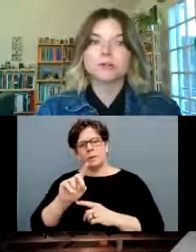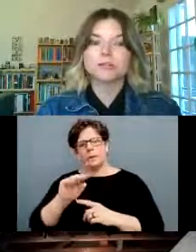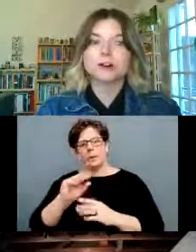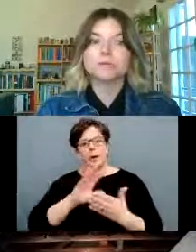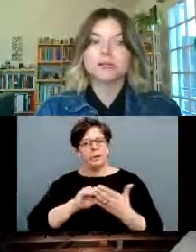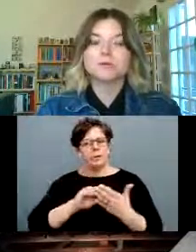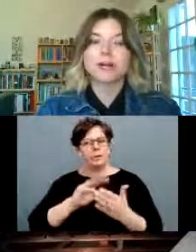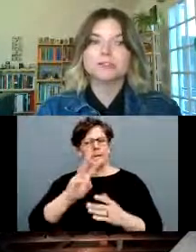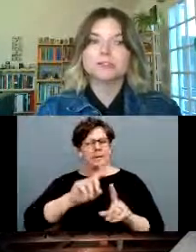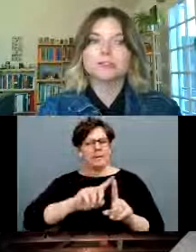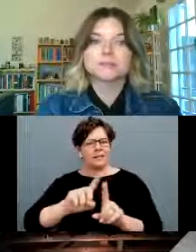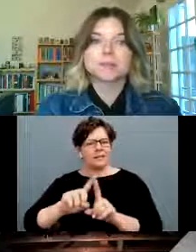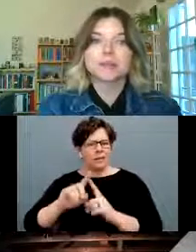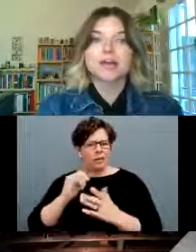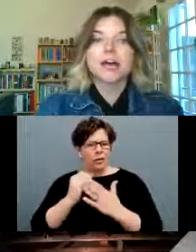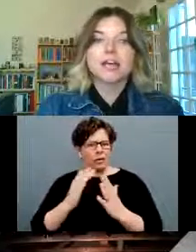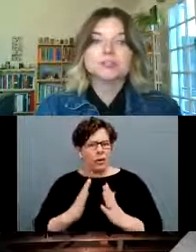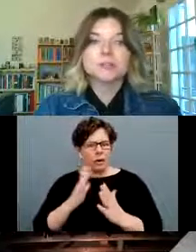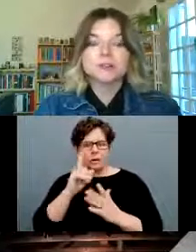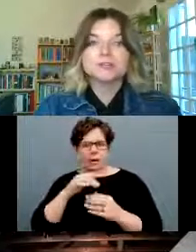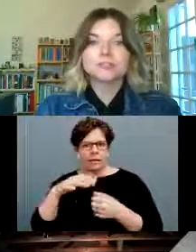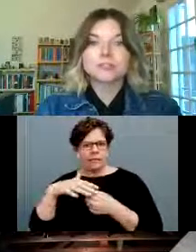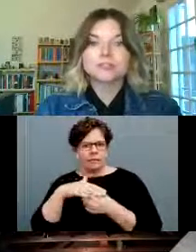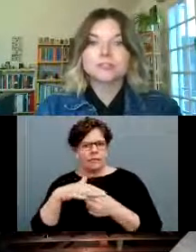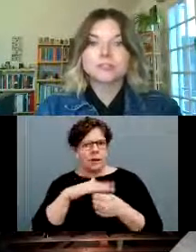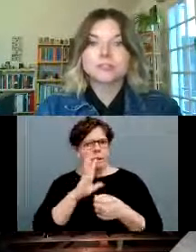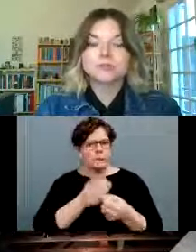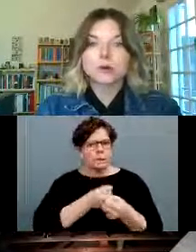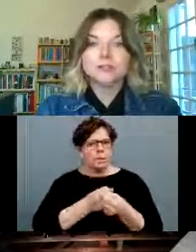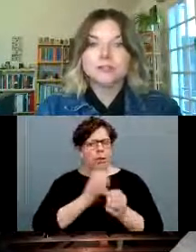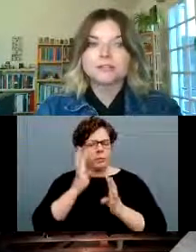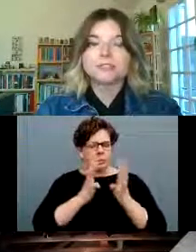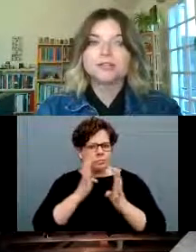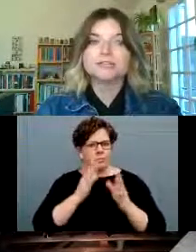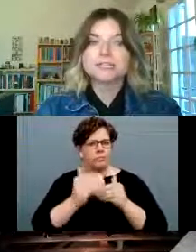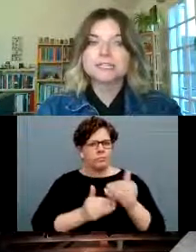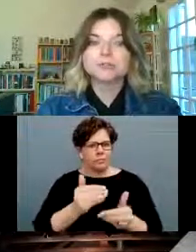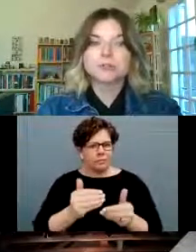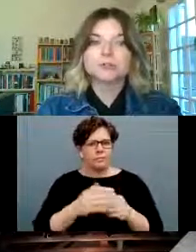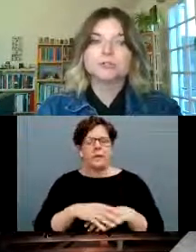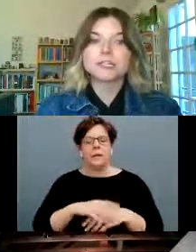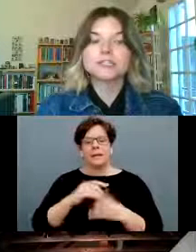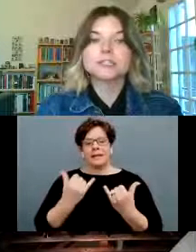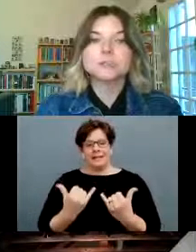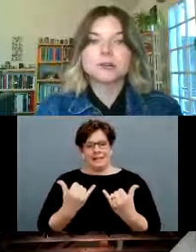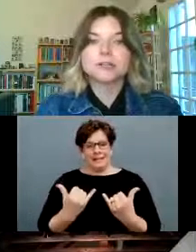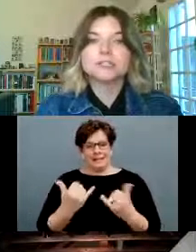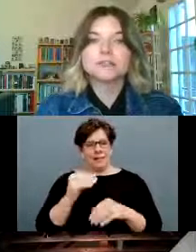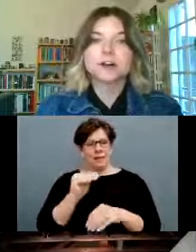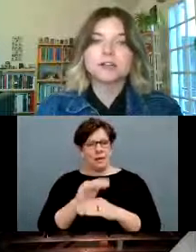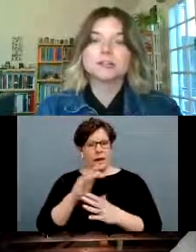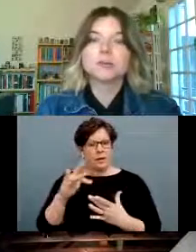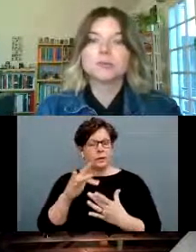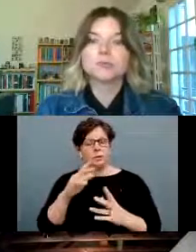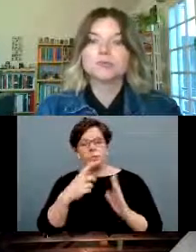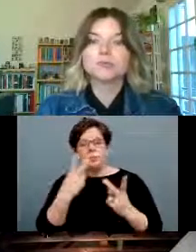that supported their art making practices. As you may know, tonight's tour is one in a suite of 6 tours, each exploring a